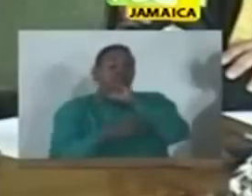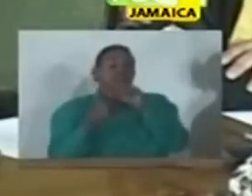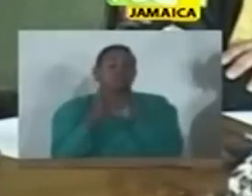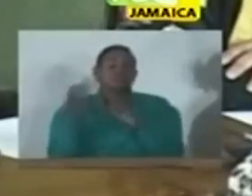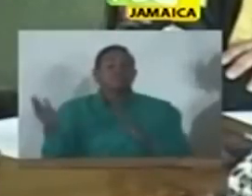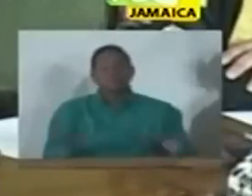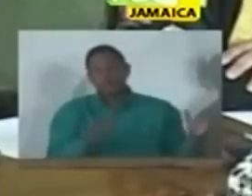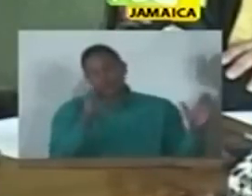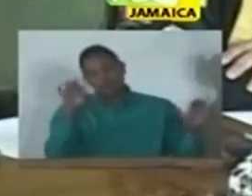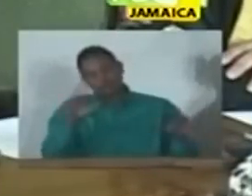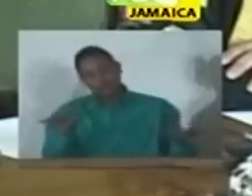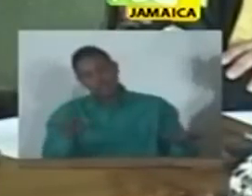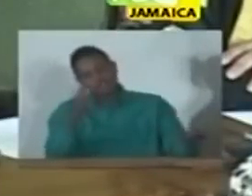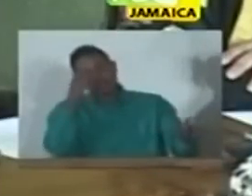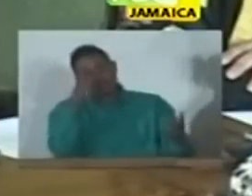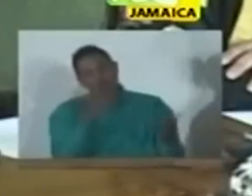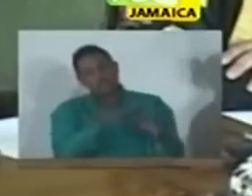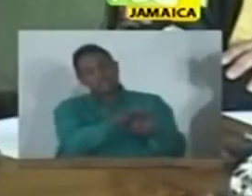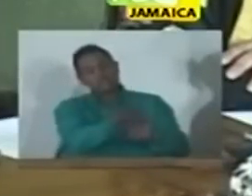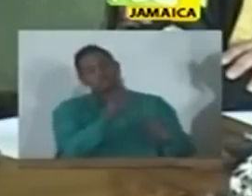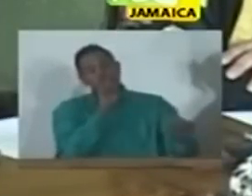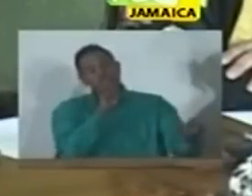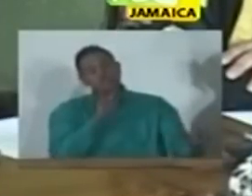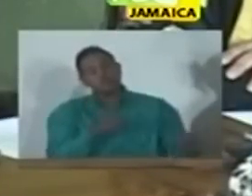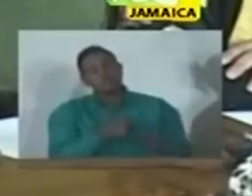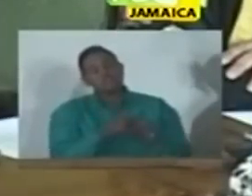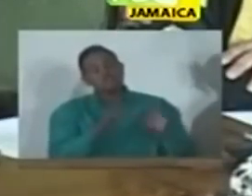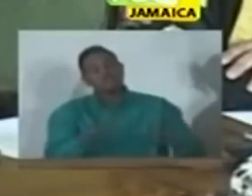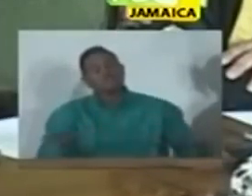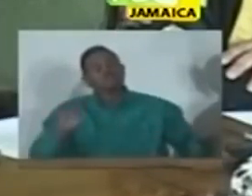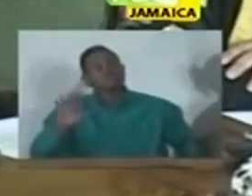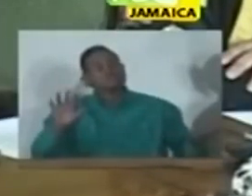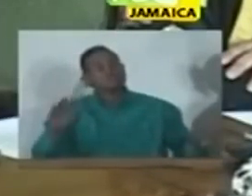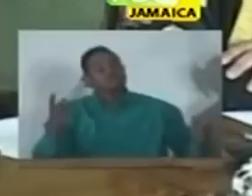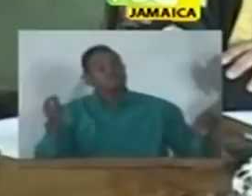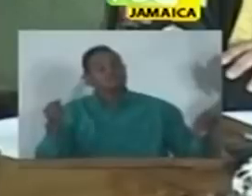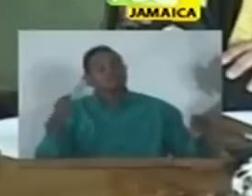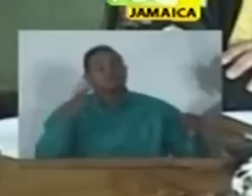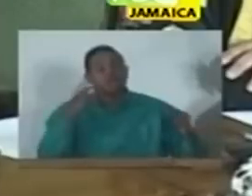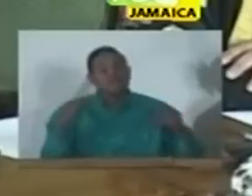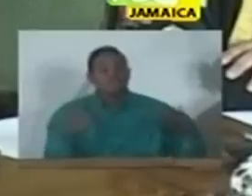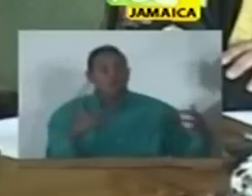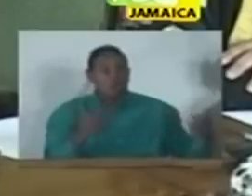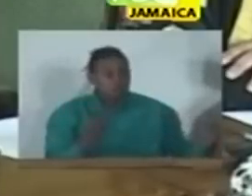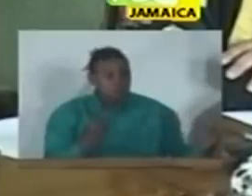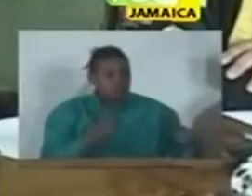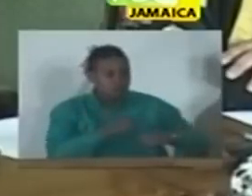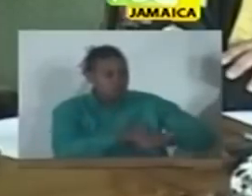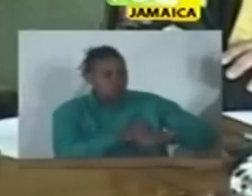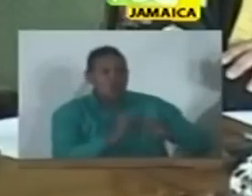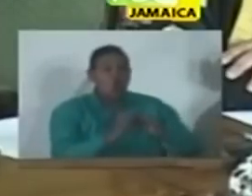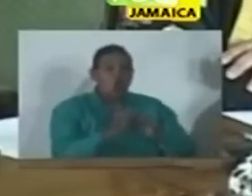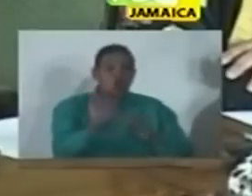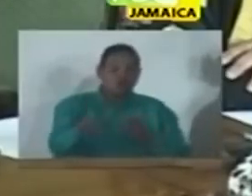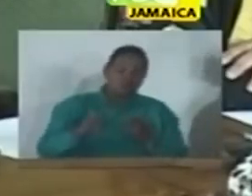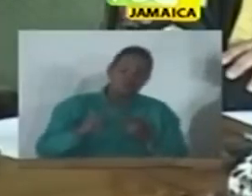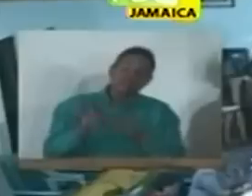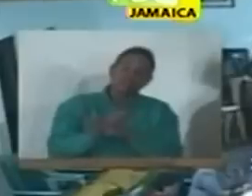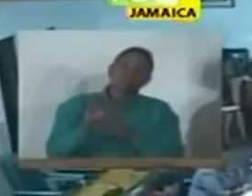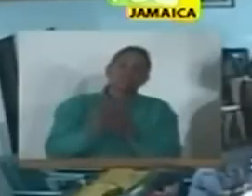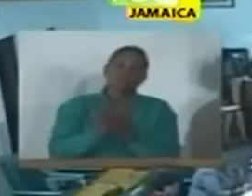Action for an Integrated Response to Children and Violence. Ministry Paper number 27